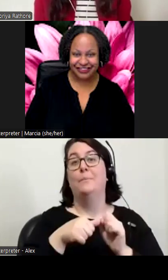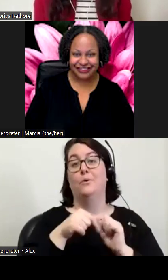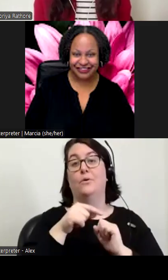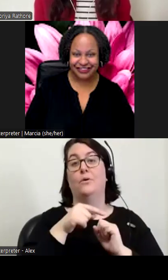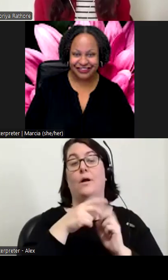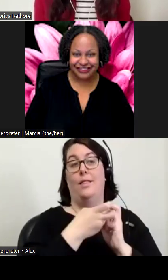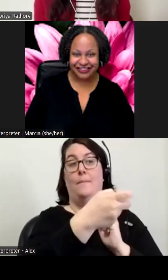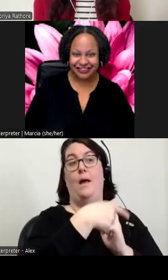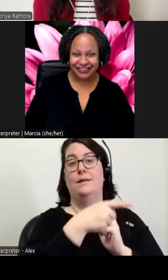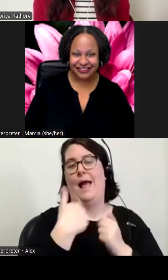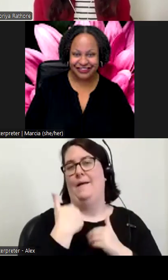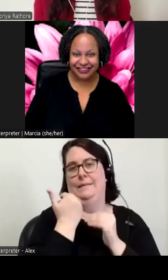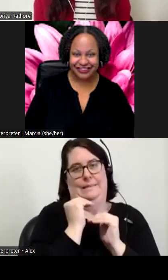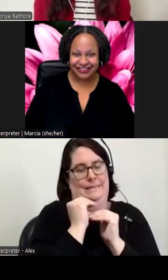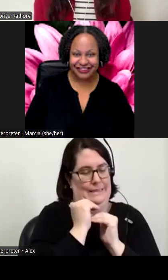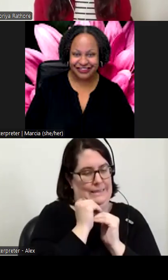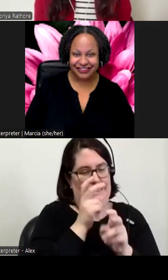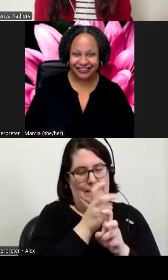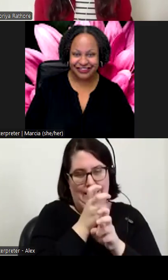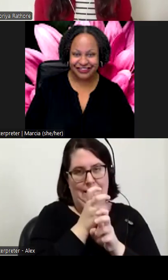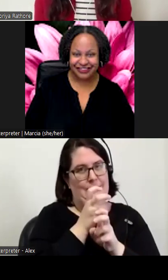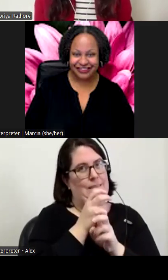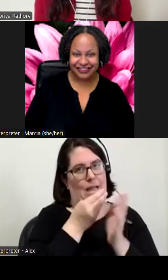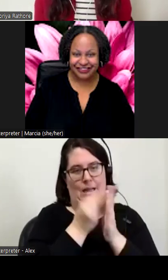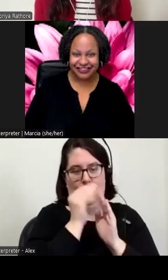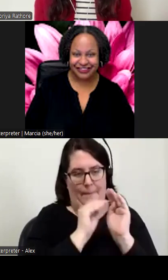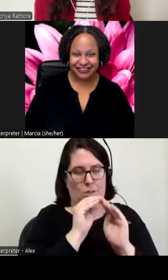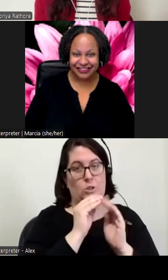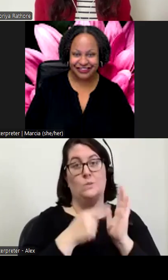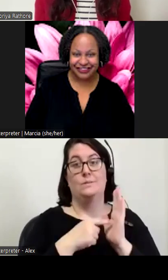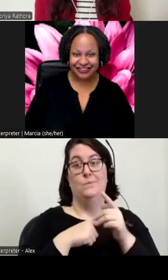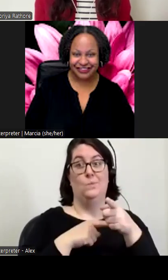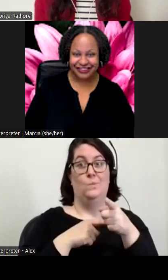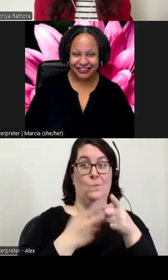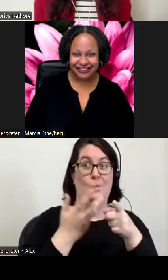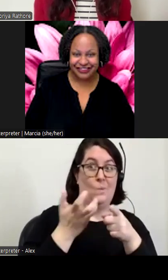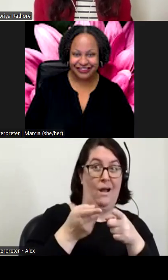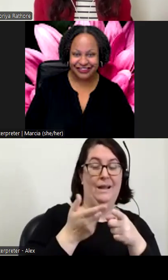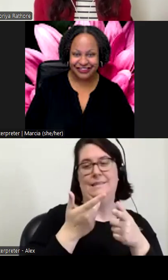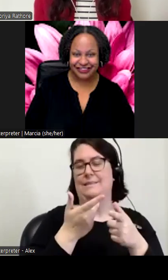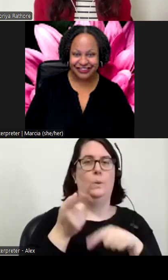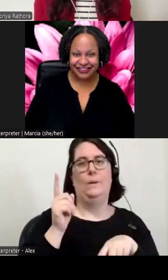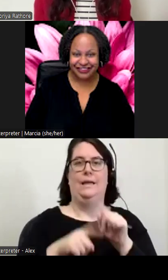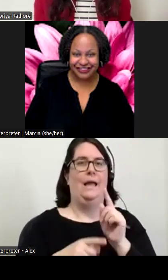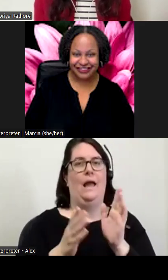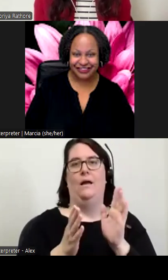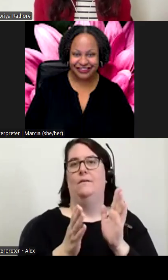working within a tight budget and we can't always fulfill the full request.